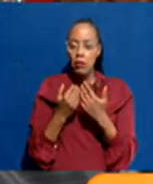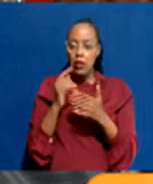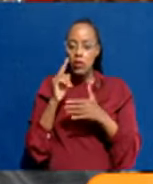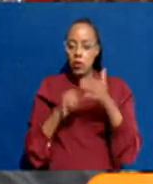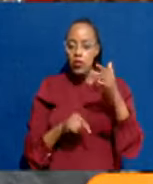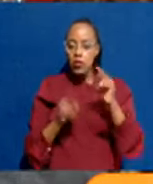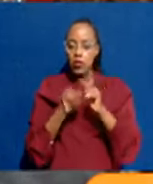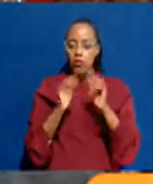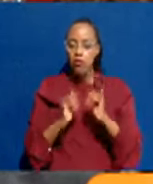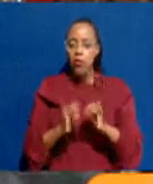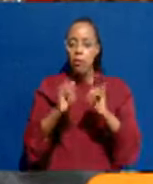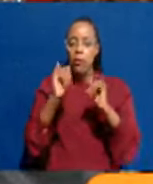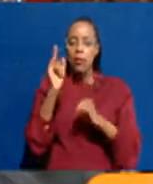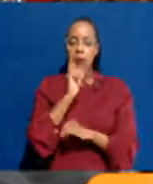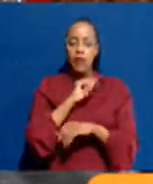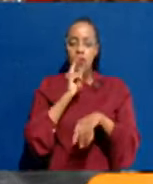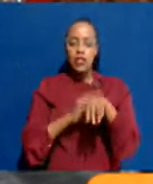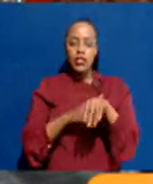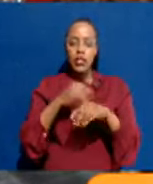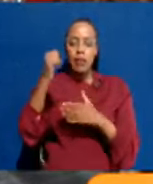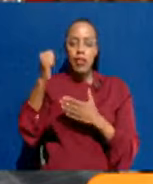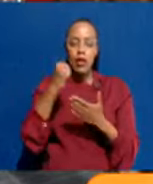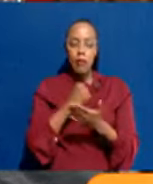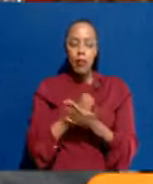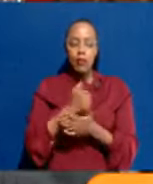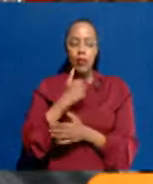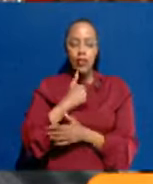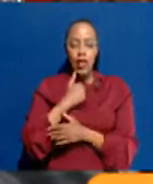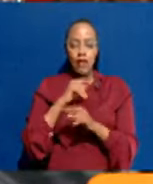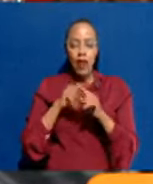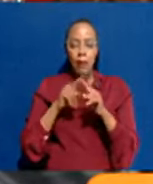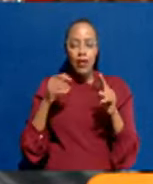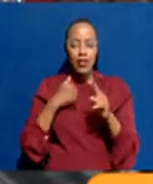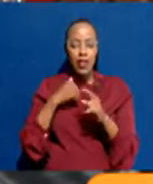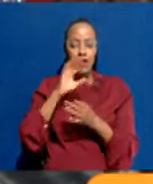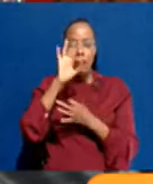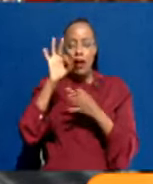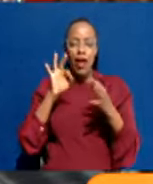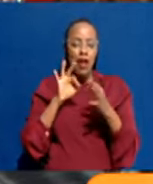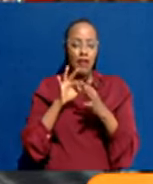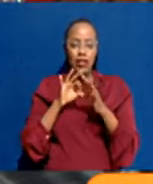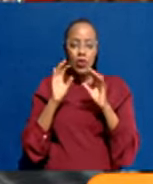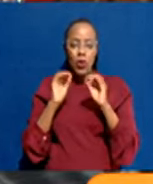was implemented during those appointments. But I was not a part of that.